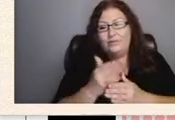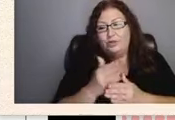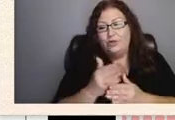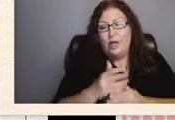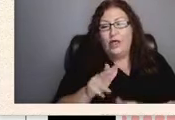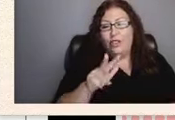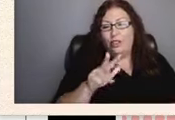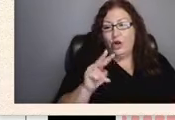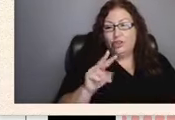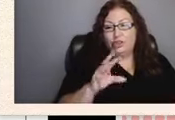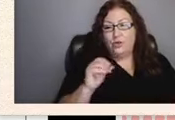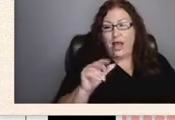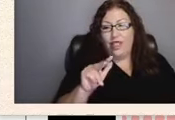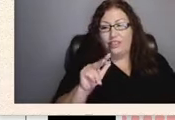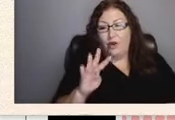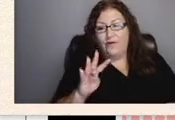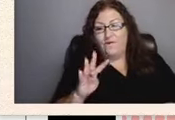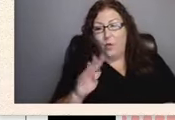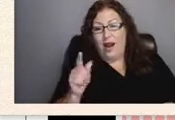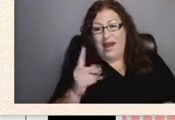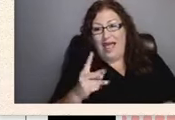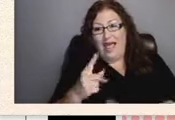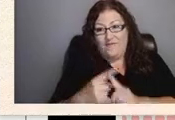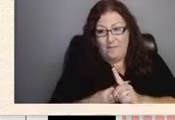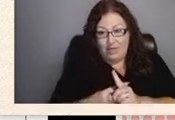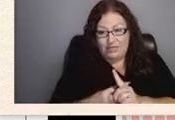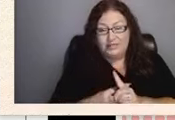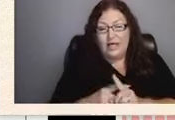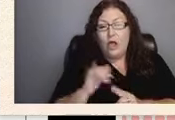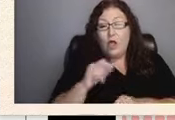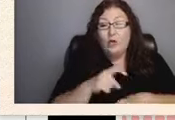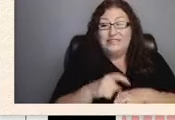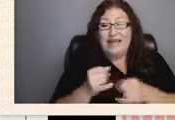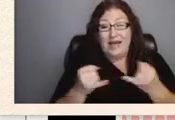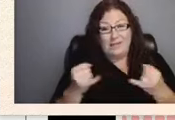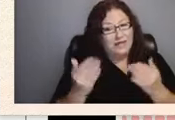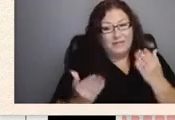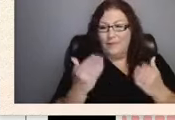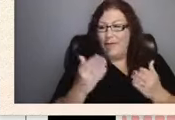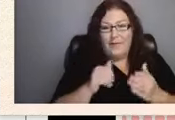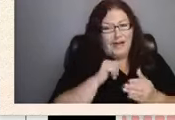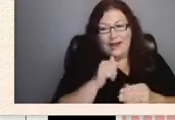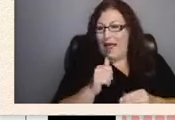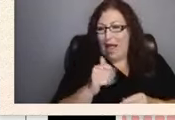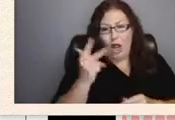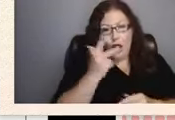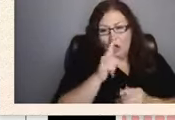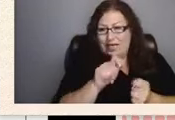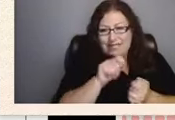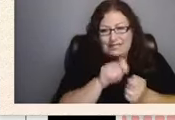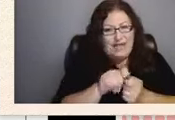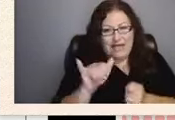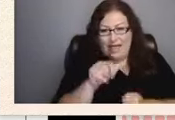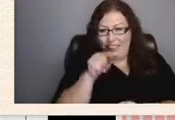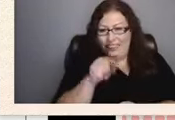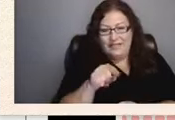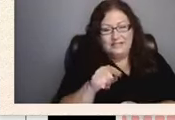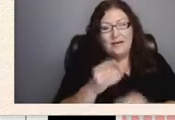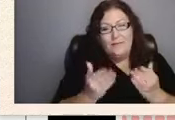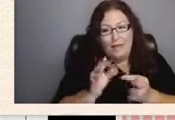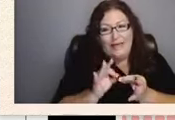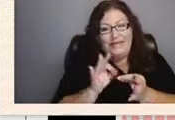and 34 and a half months, these timelines may not look exactly like that. They may be delayed a little